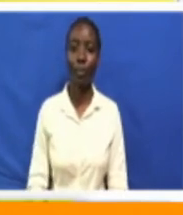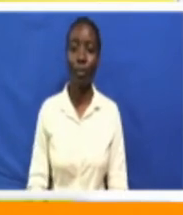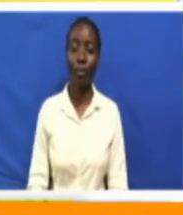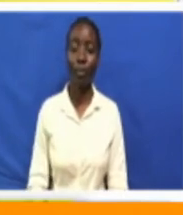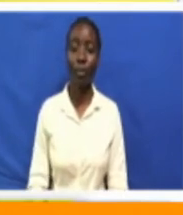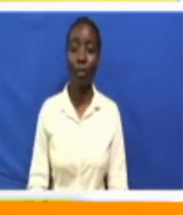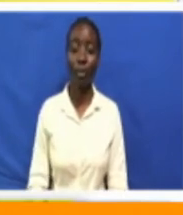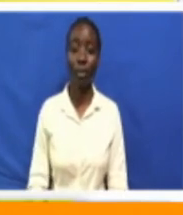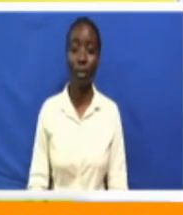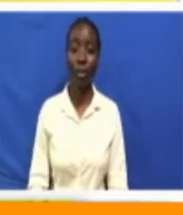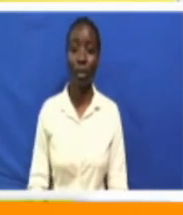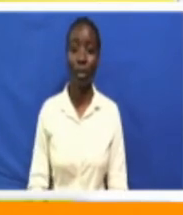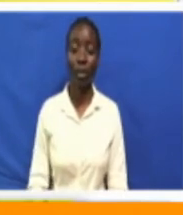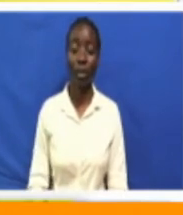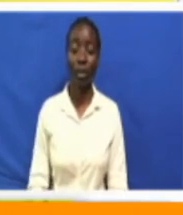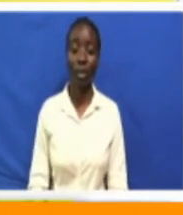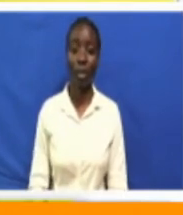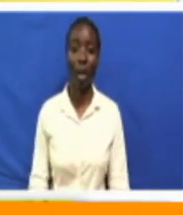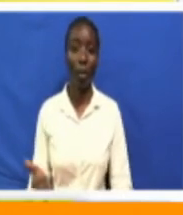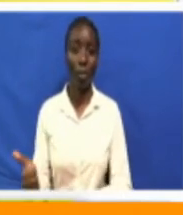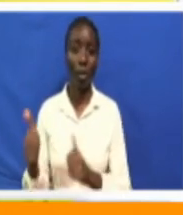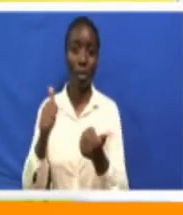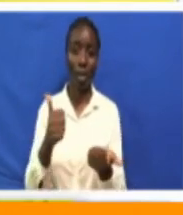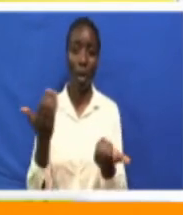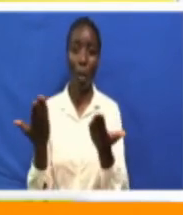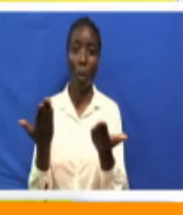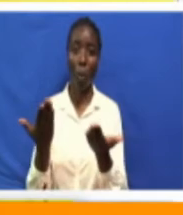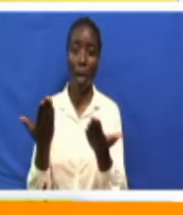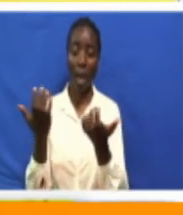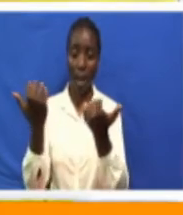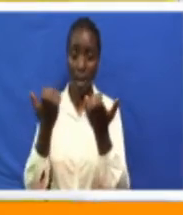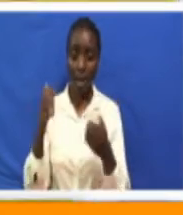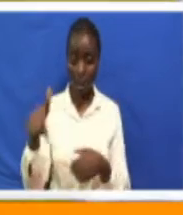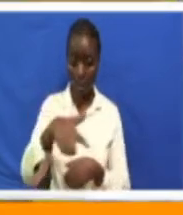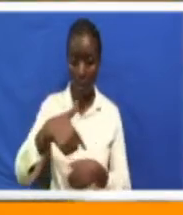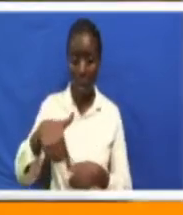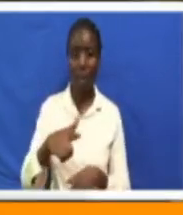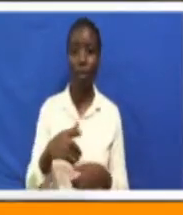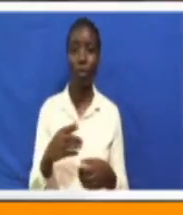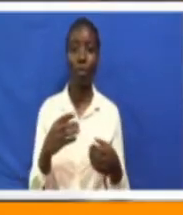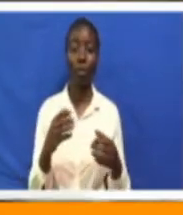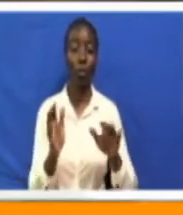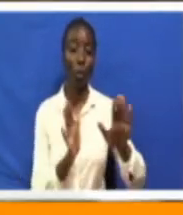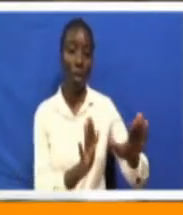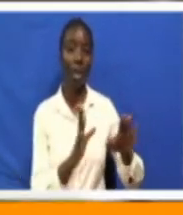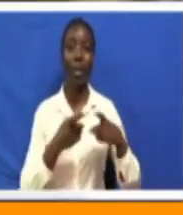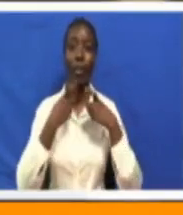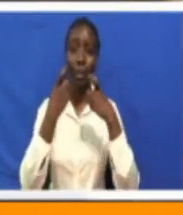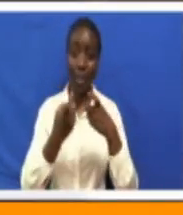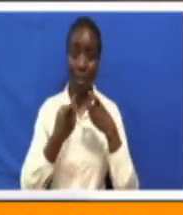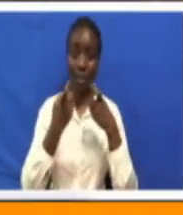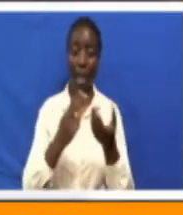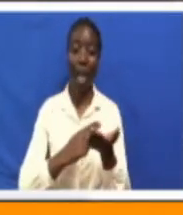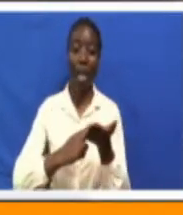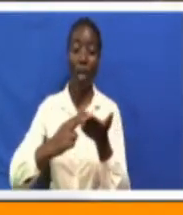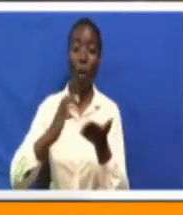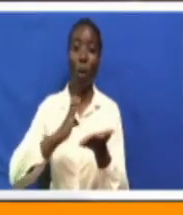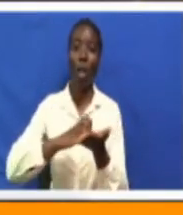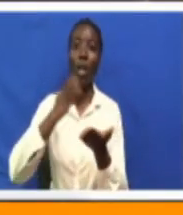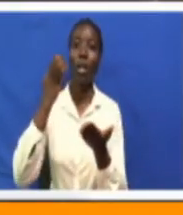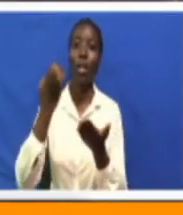as baptism requires of us a life free from sin the Holy Eucharist